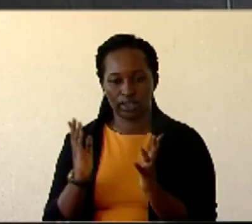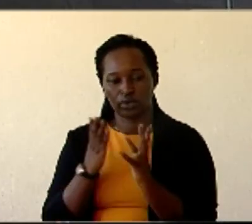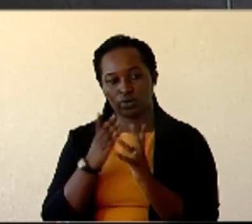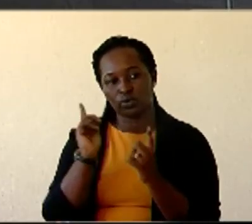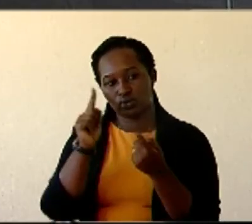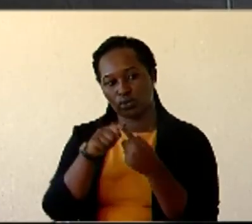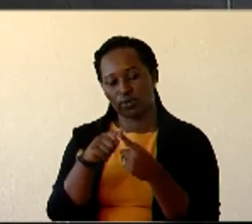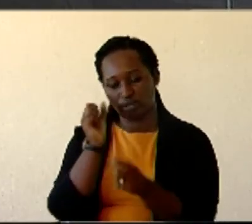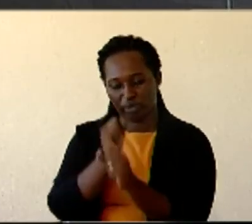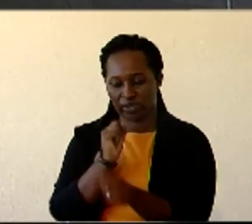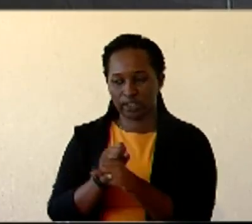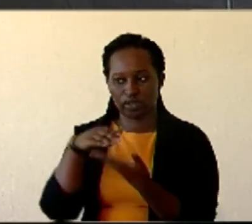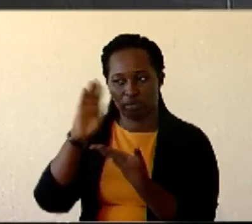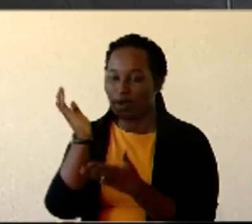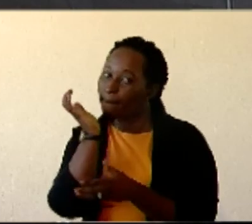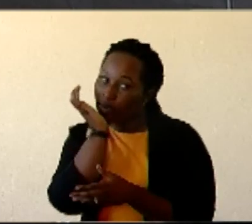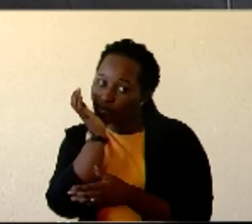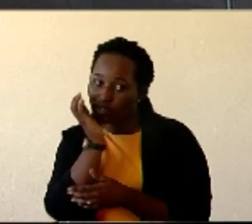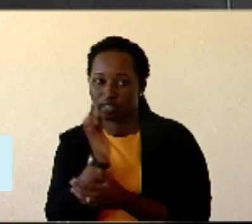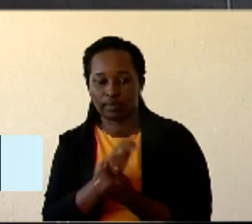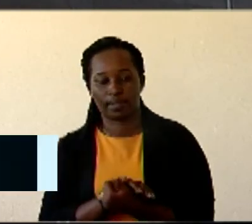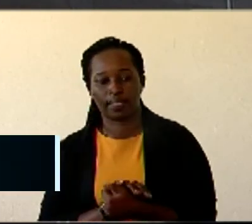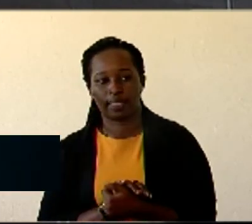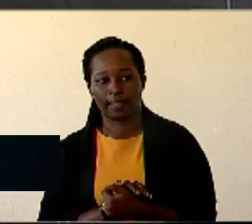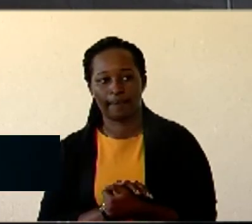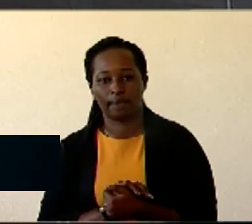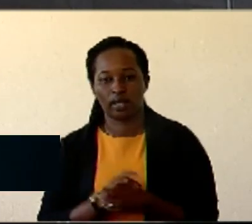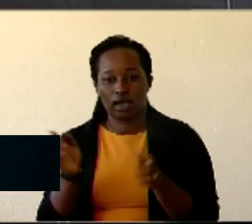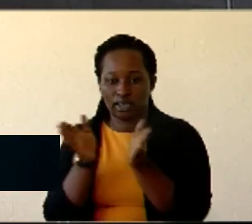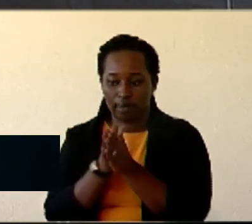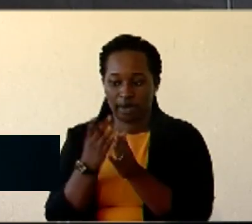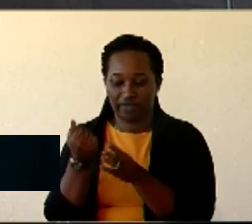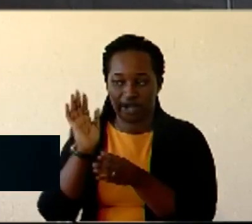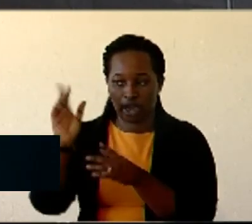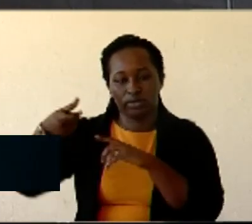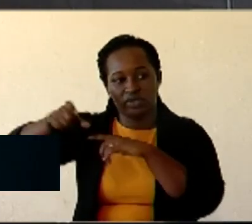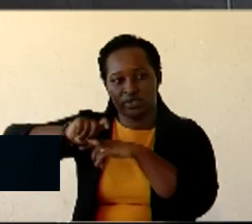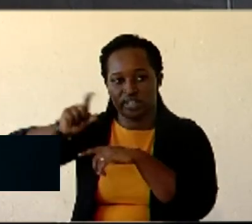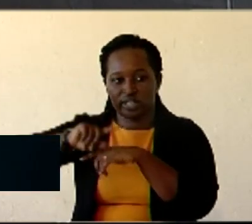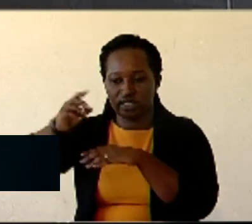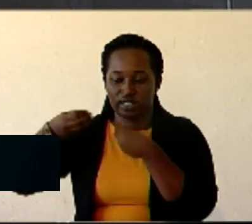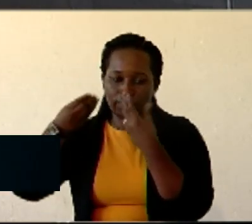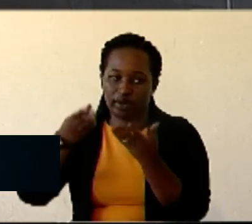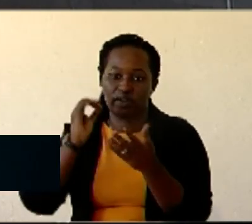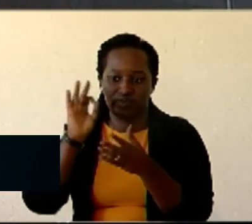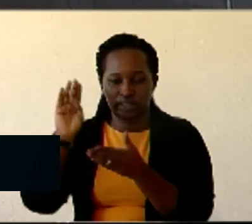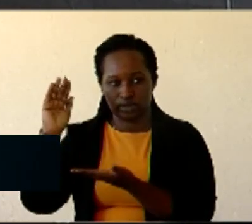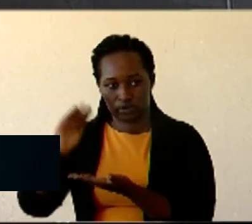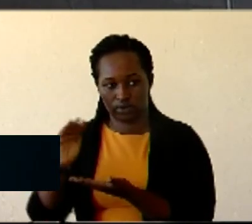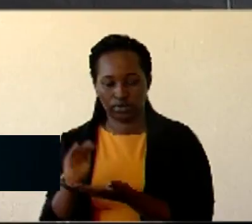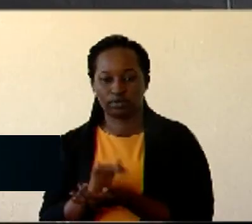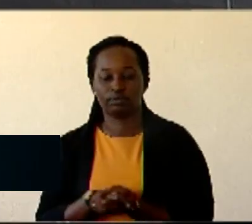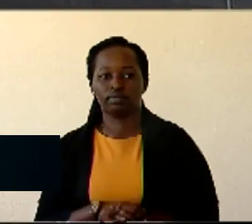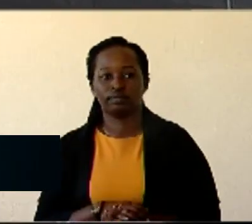the production of more beans because it is attractive or its price have increased. So the supply of maize will reduce, the supply of